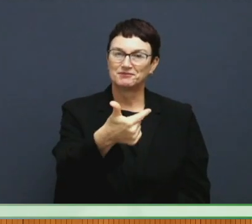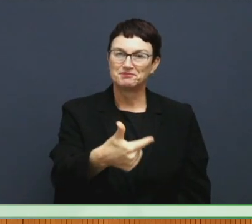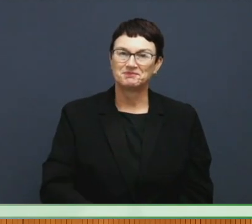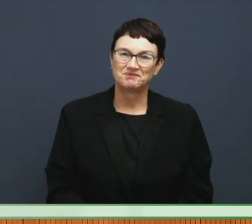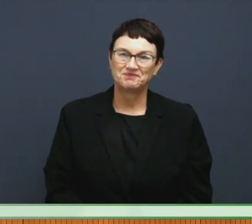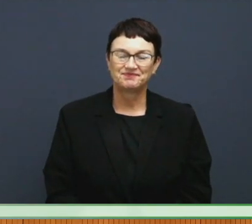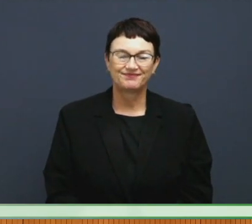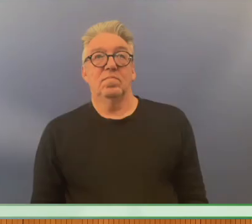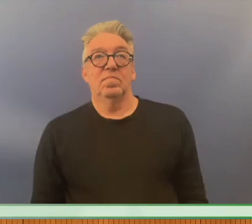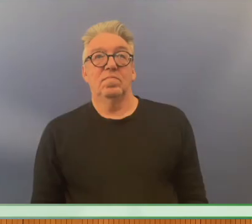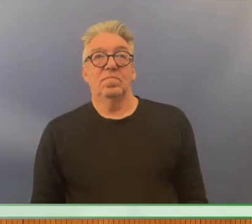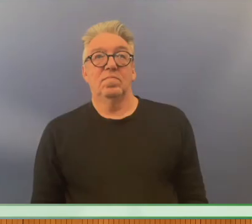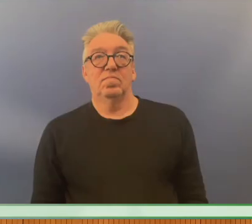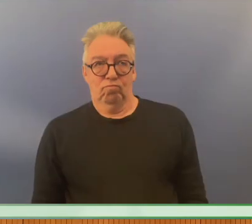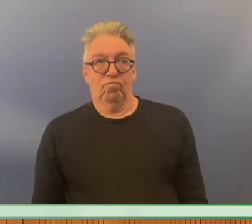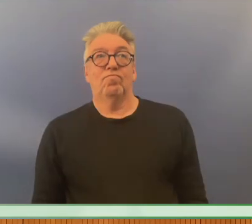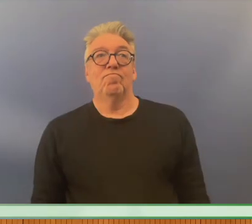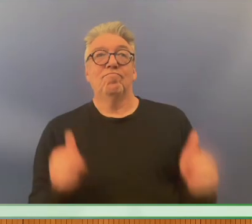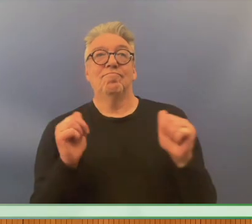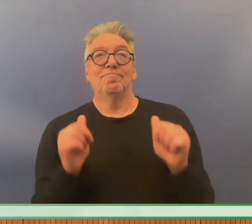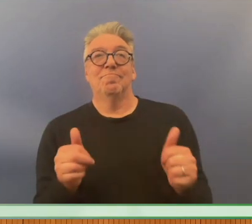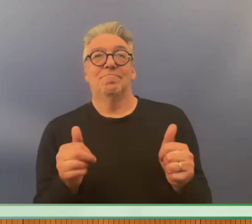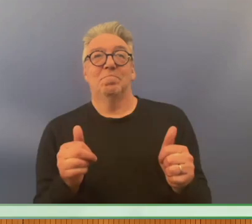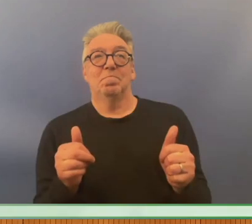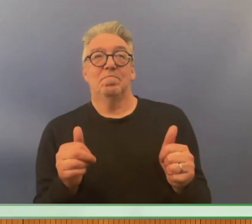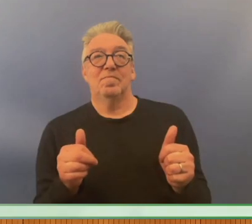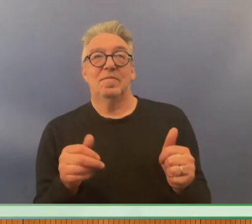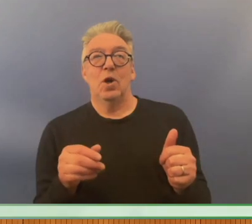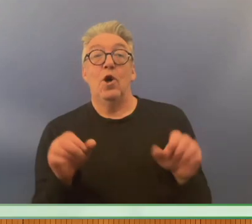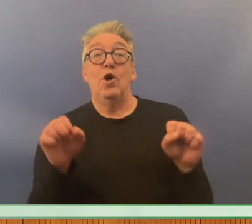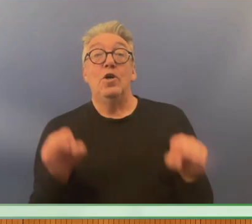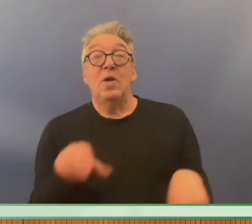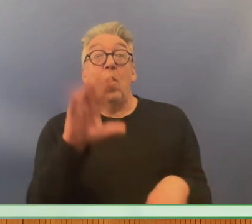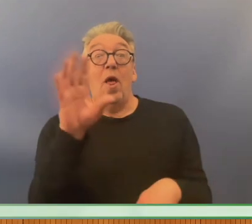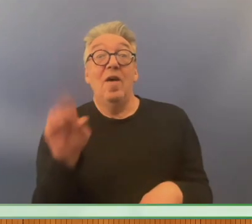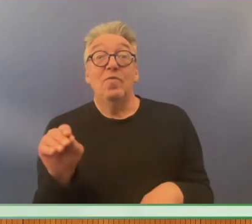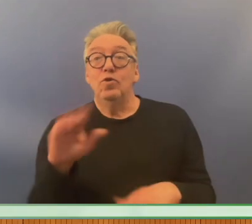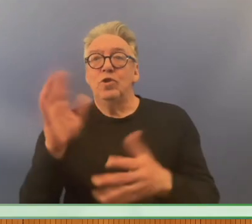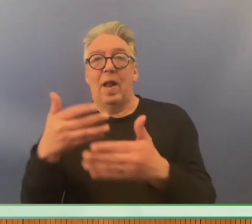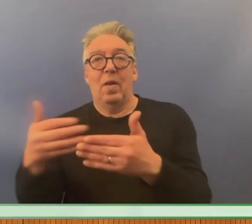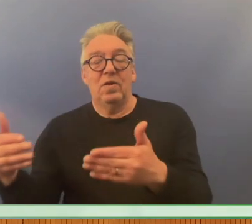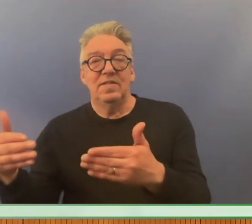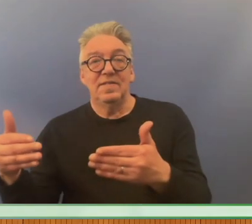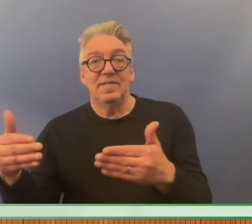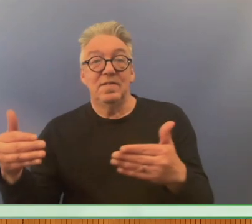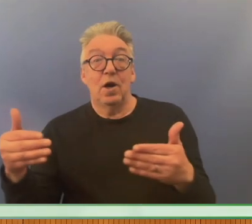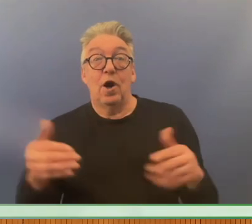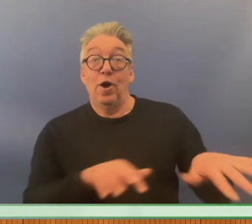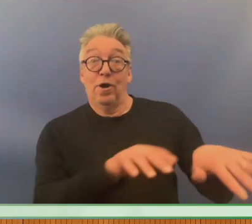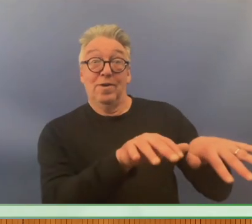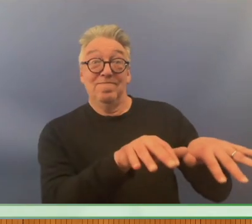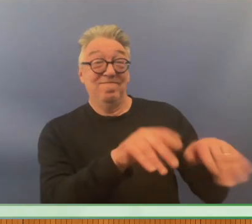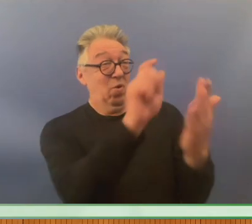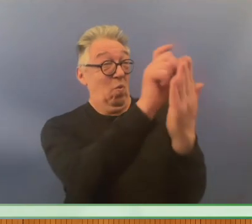South African Sign Language, that there was so much terminology that didn't exist in South African Sign Language. So